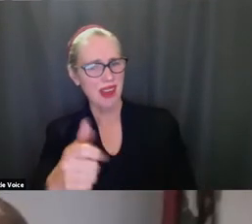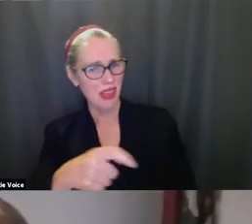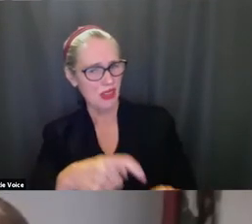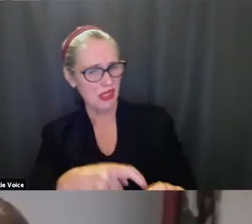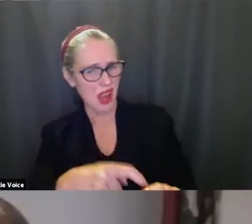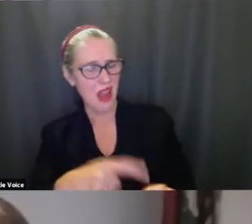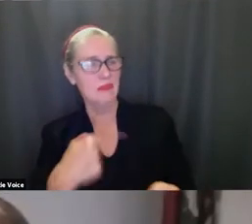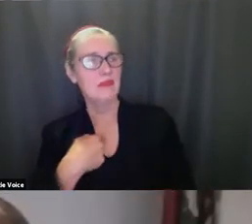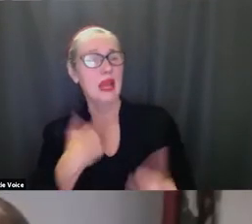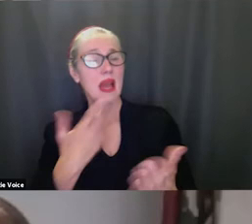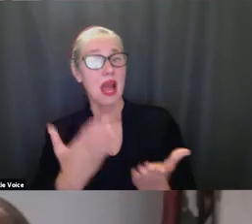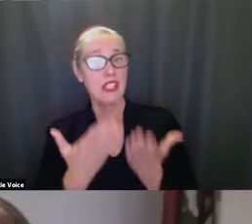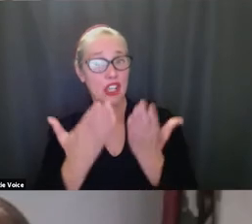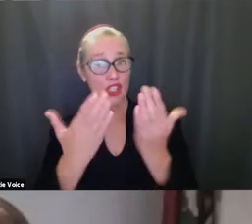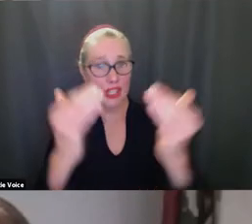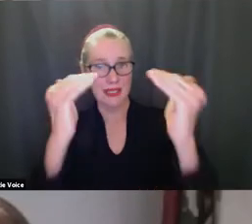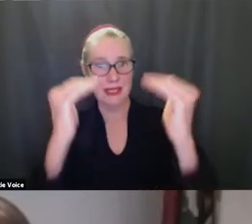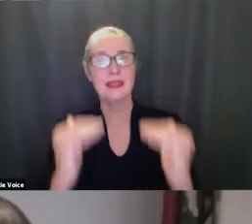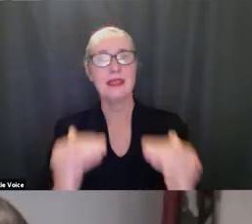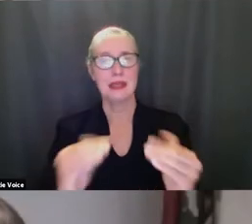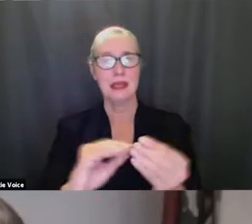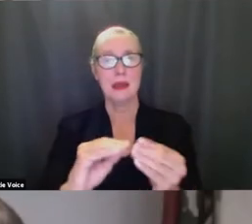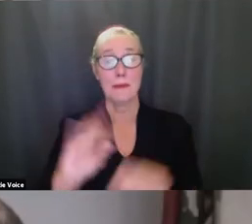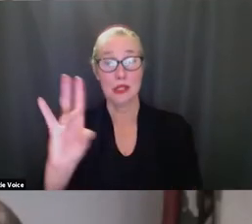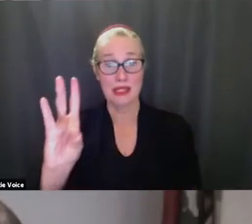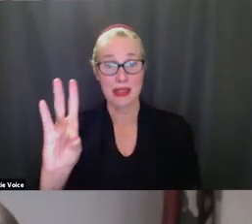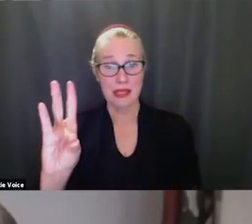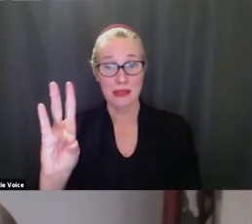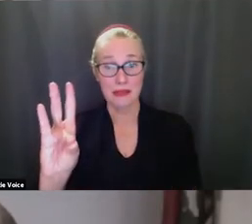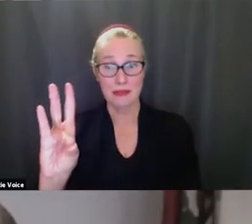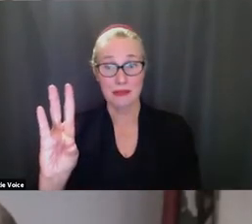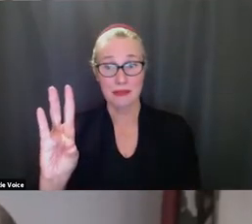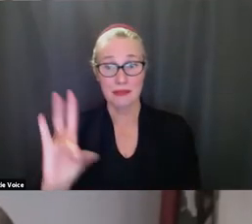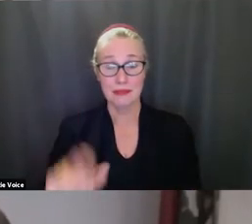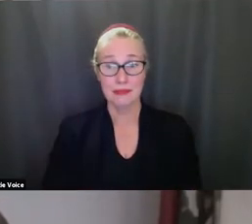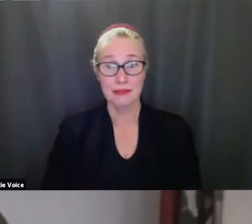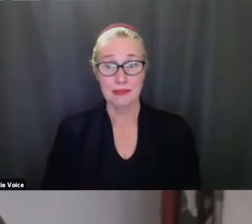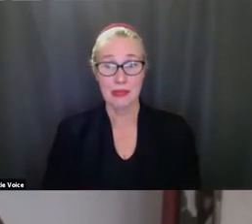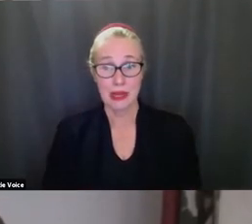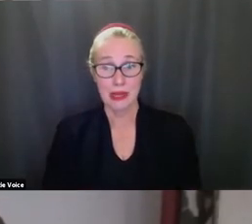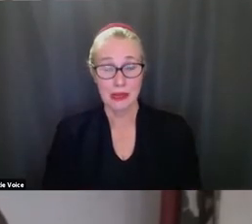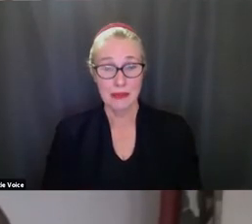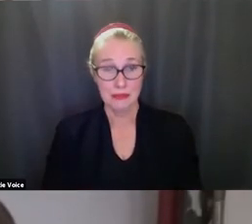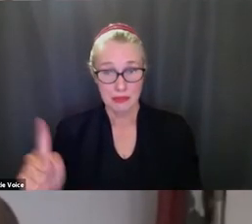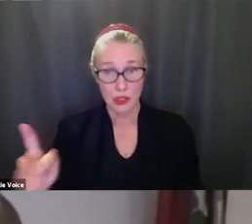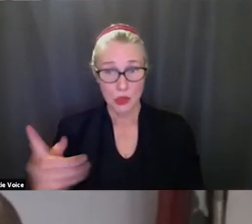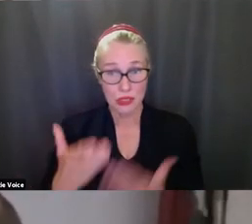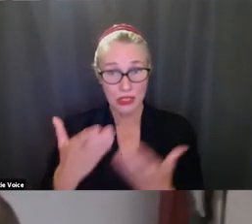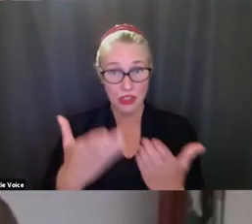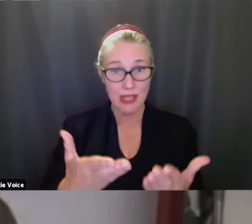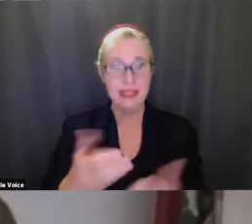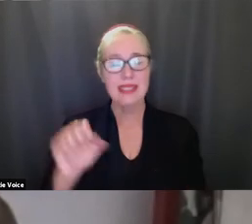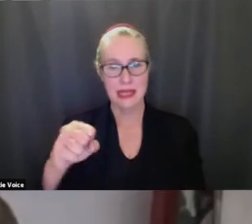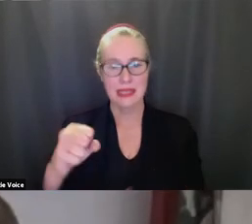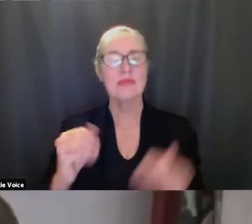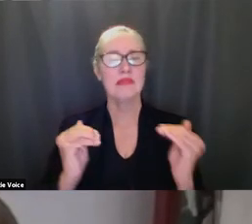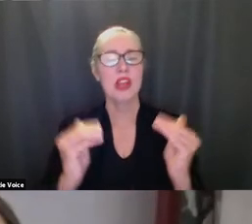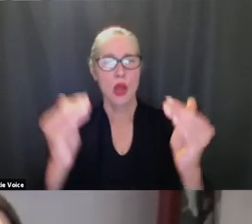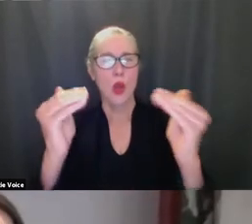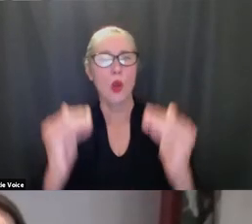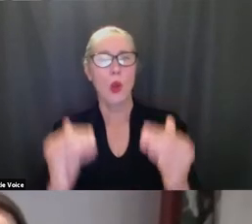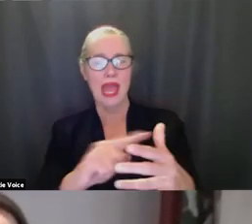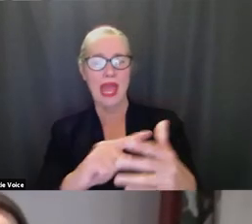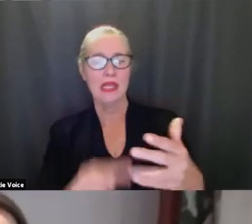move ahead to number seven is this what you're suggesting okay let's go ahead to the